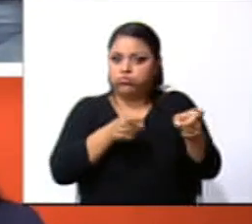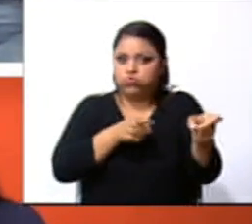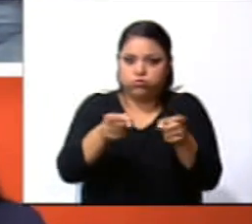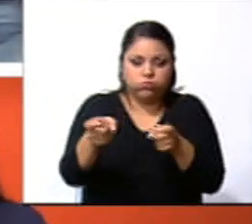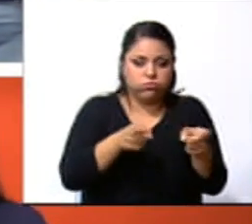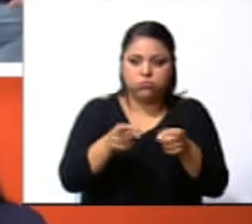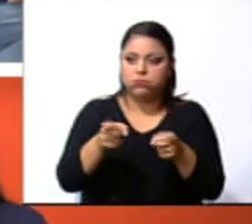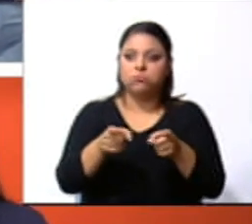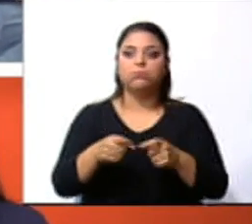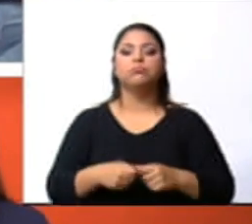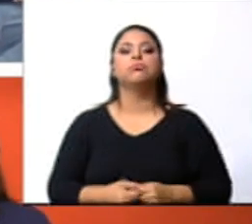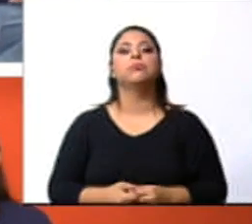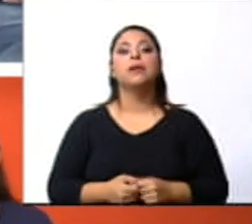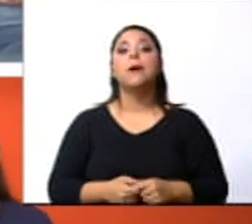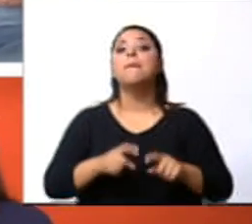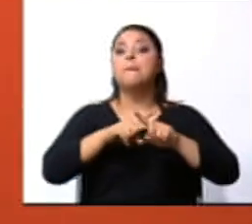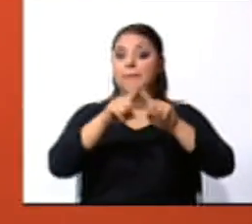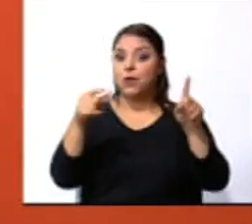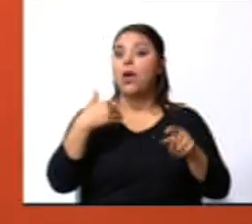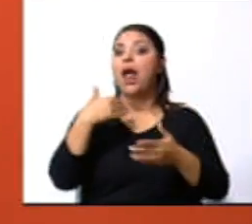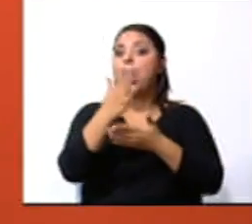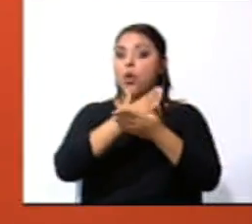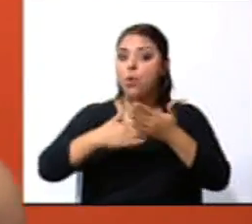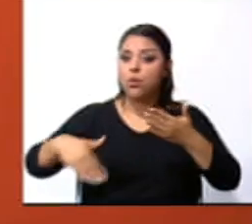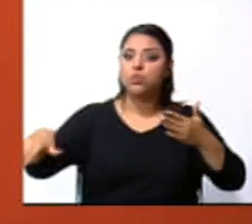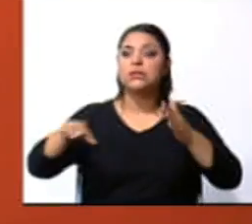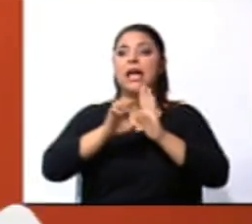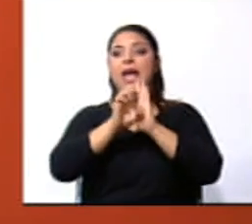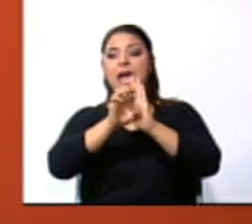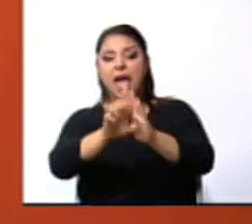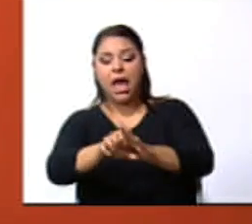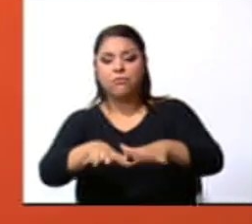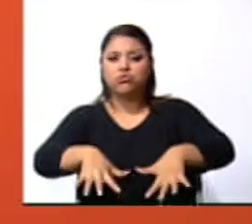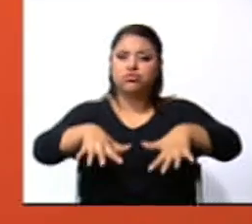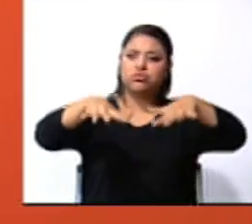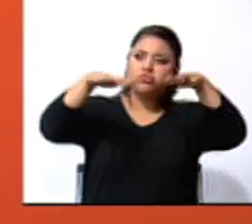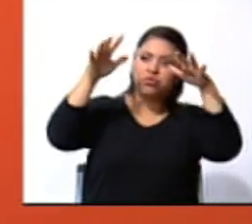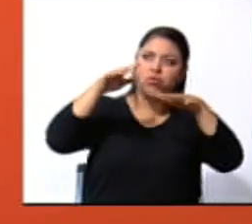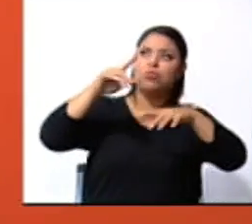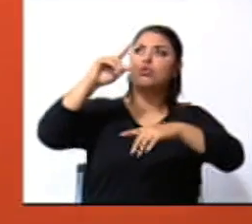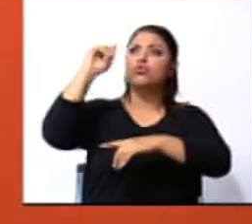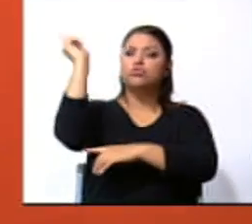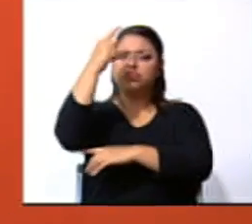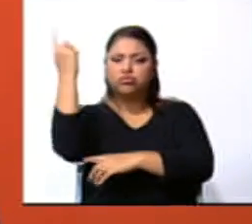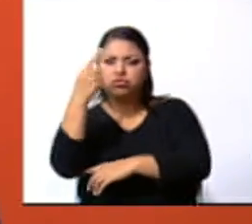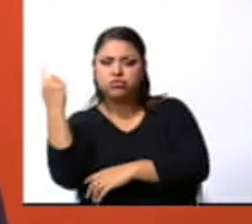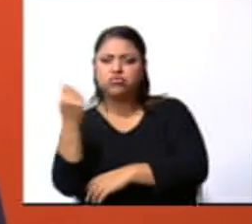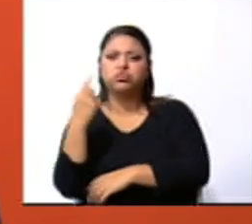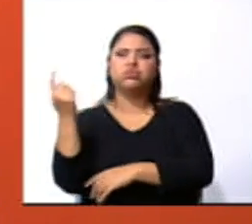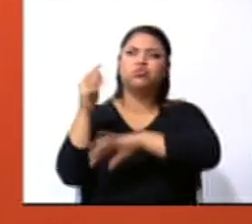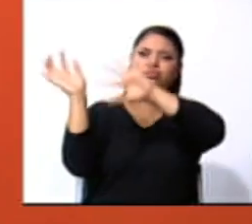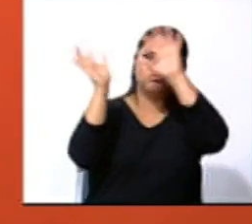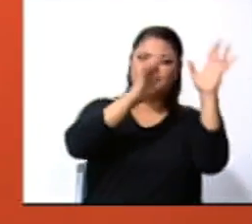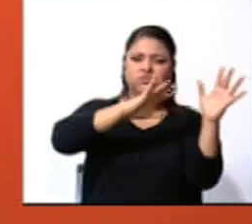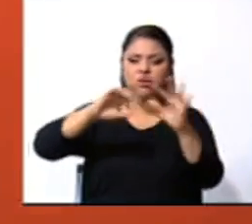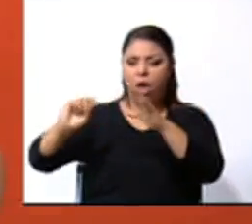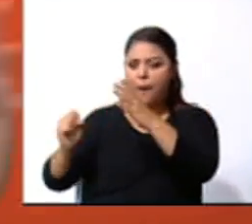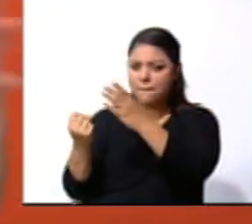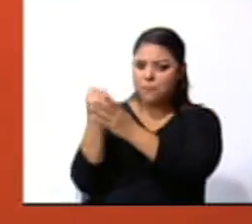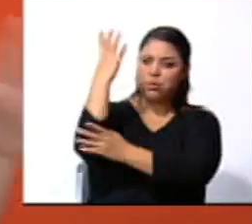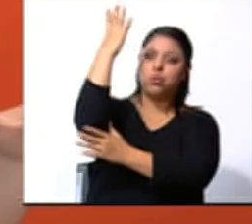the powers of nature, for example, floods, hurricanes, tornadoes, volcanic